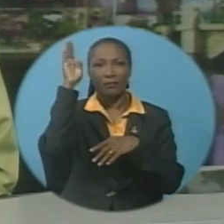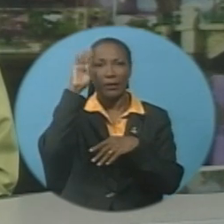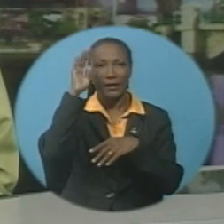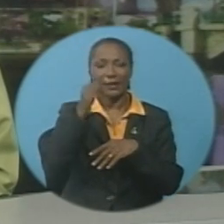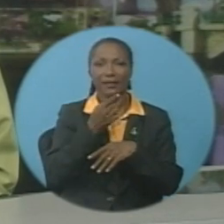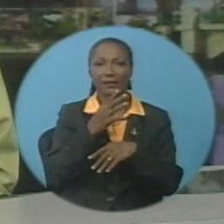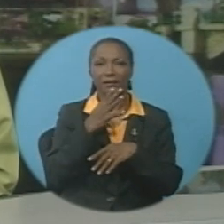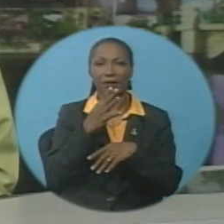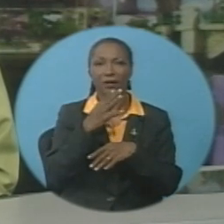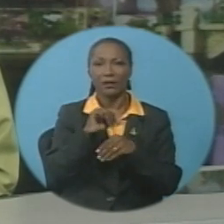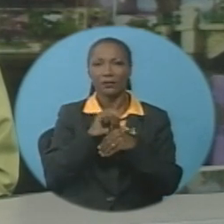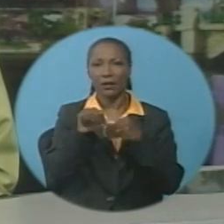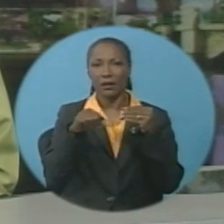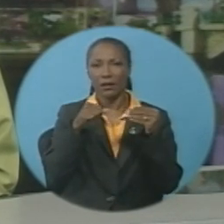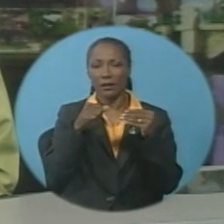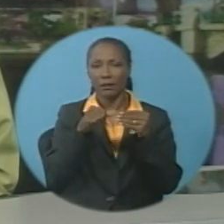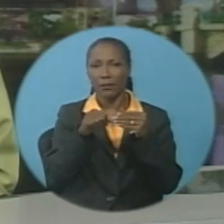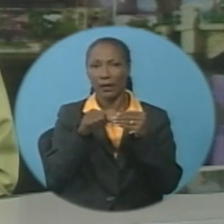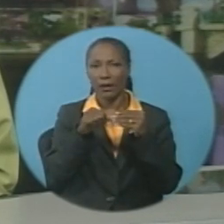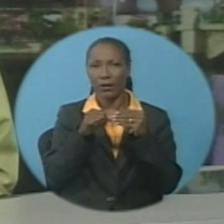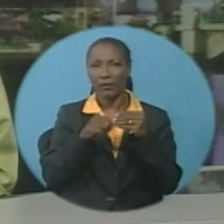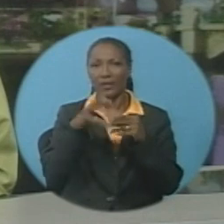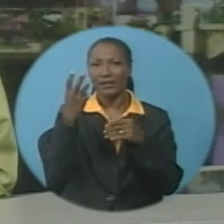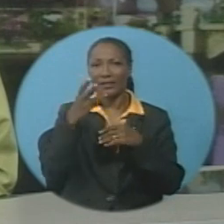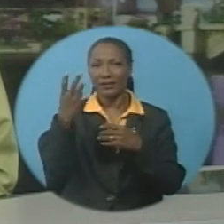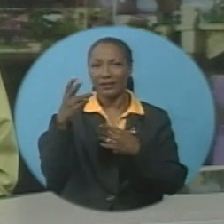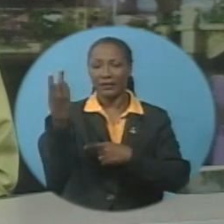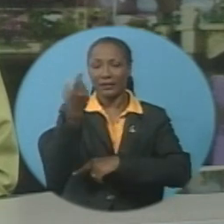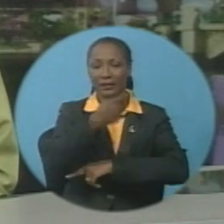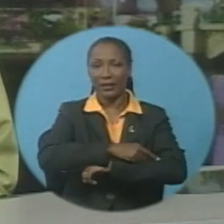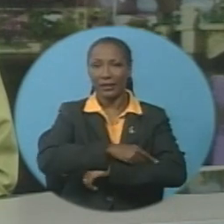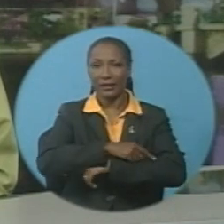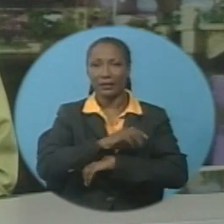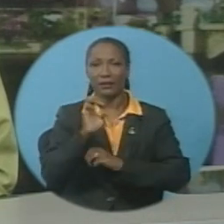Gender Affairs' launch of 16 Days of Activism campaign.